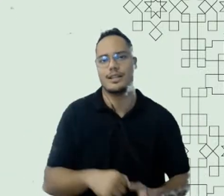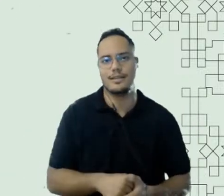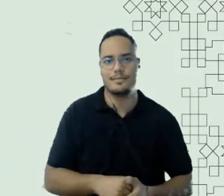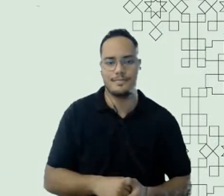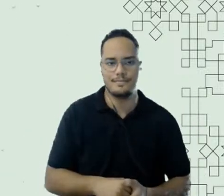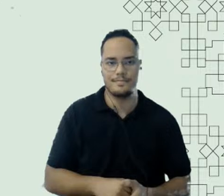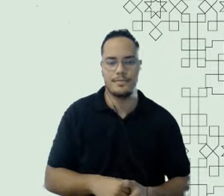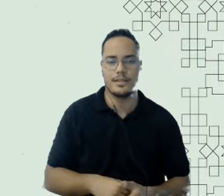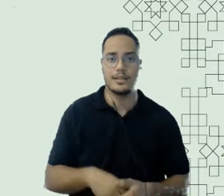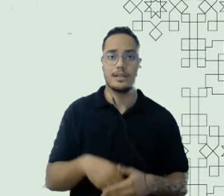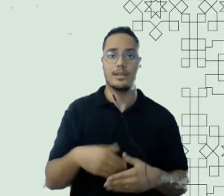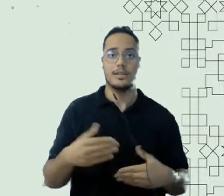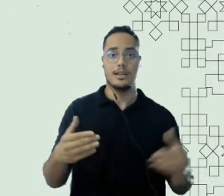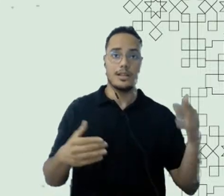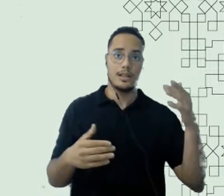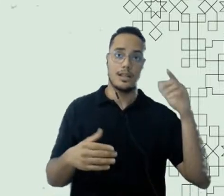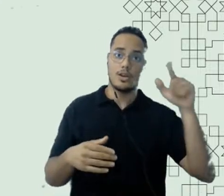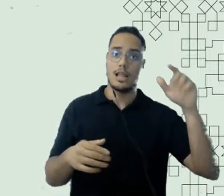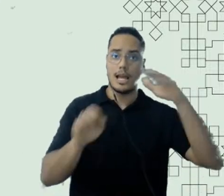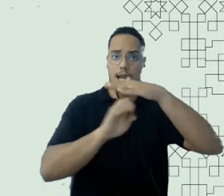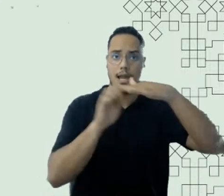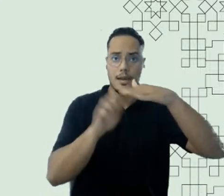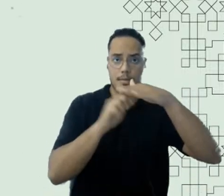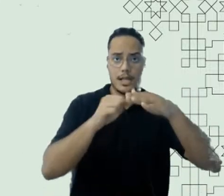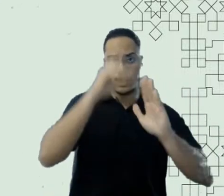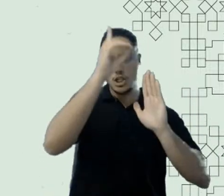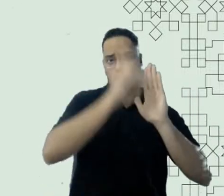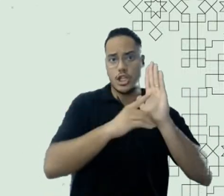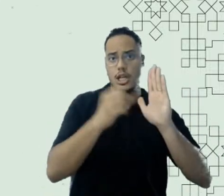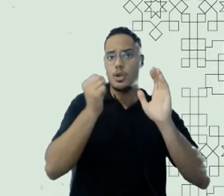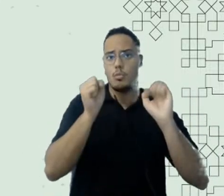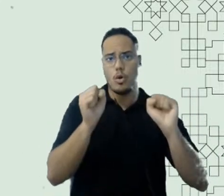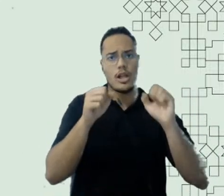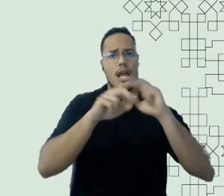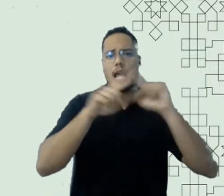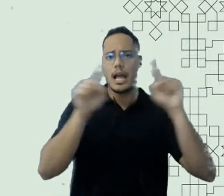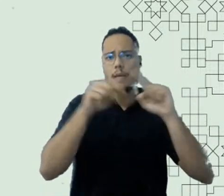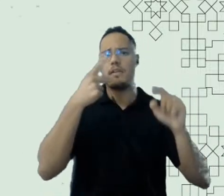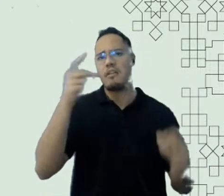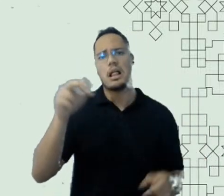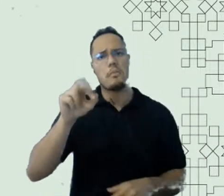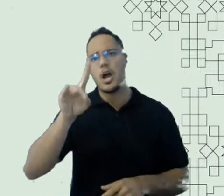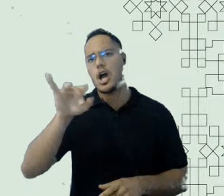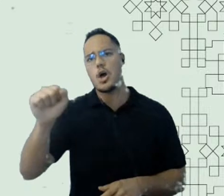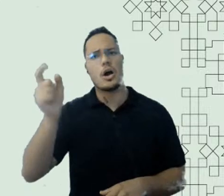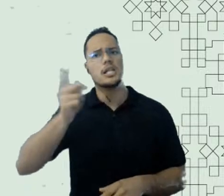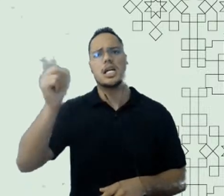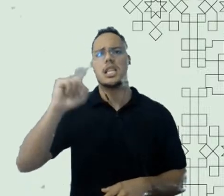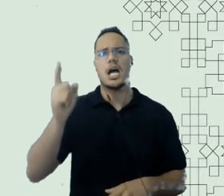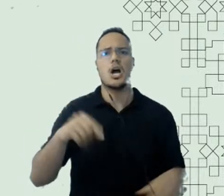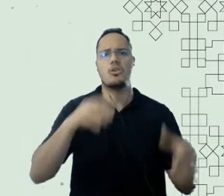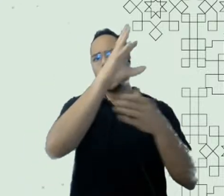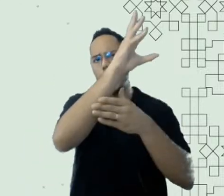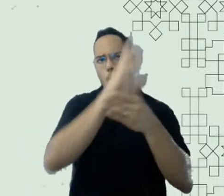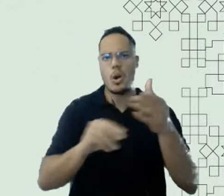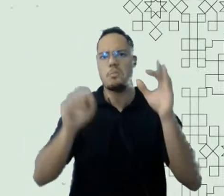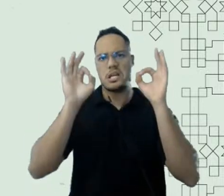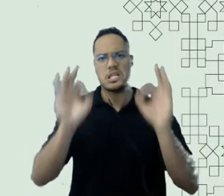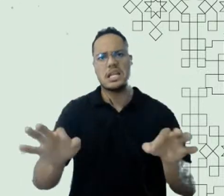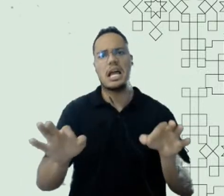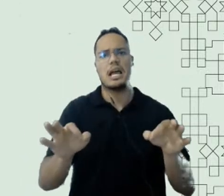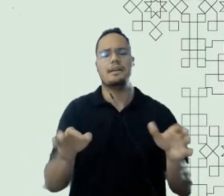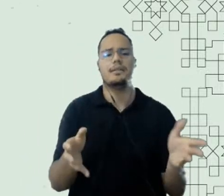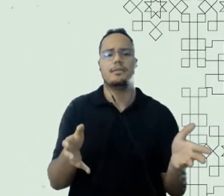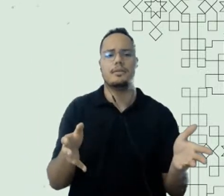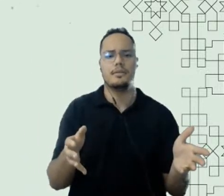infringement, you know. So actually the system is completely the reverse. And I'm completely puzzled that it could happen like that,